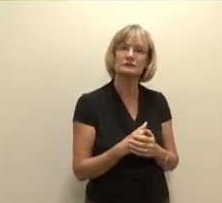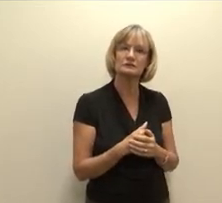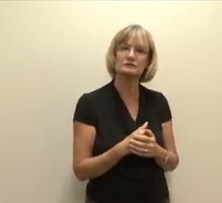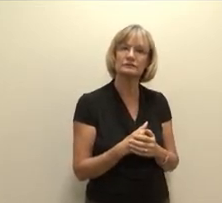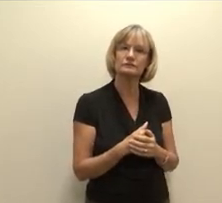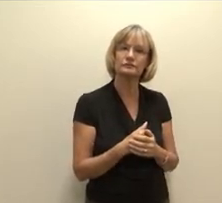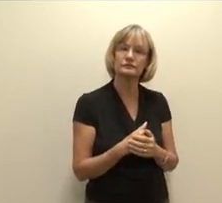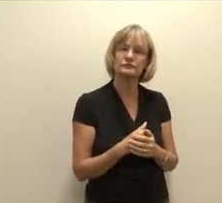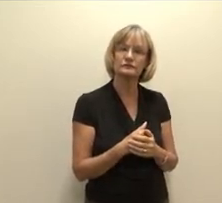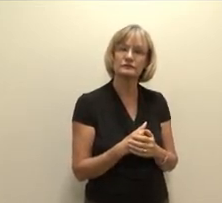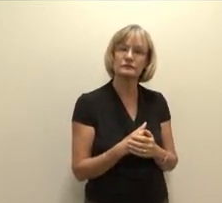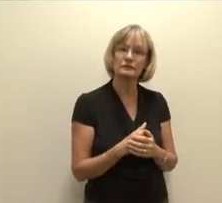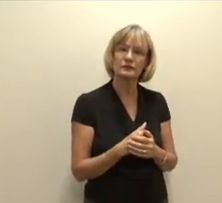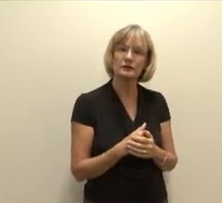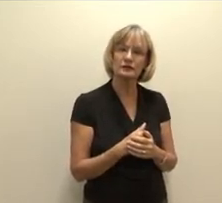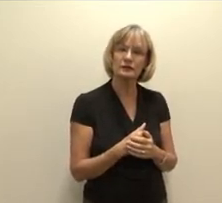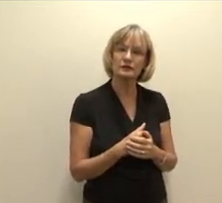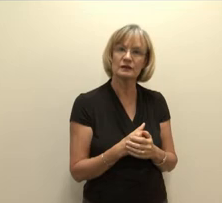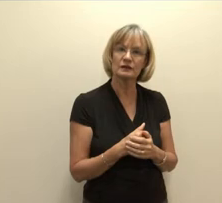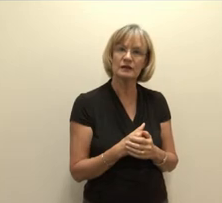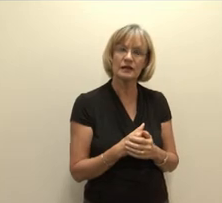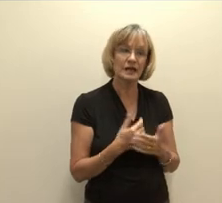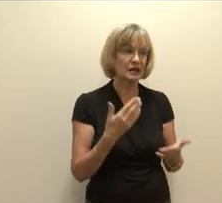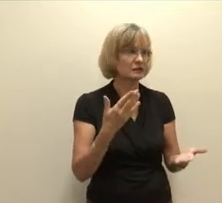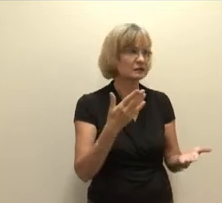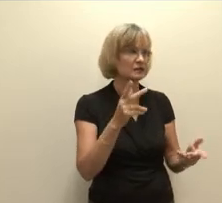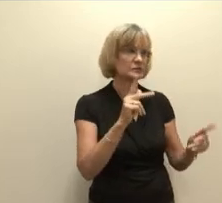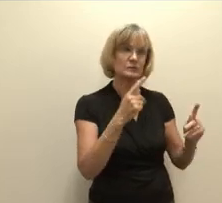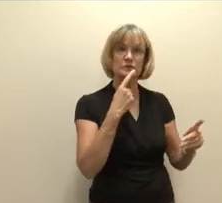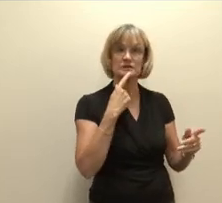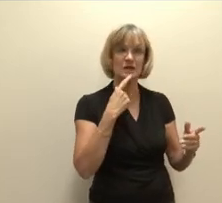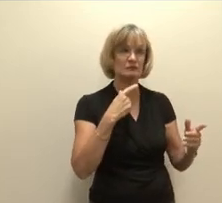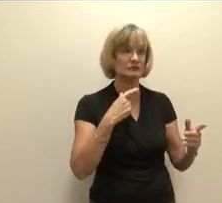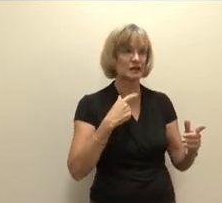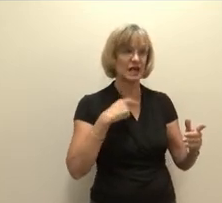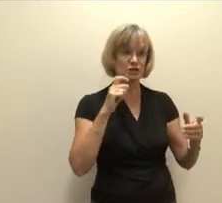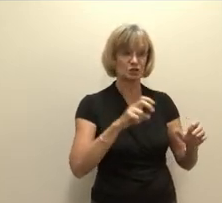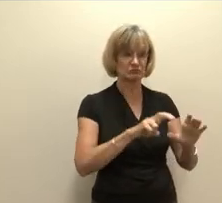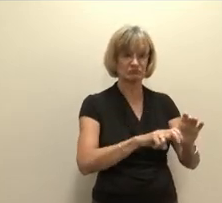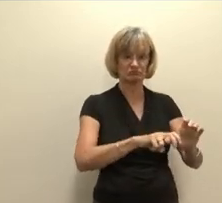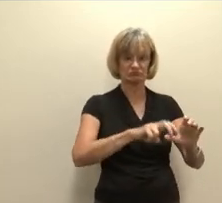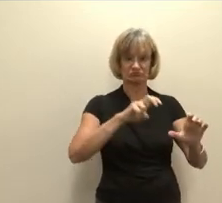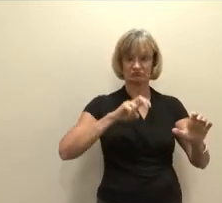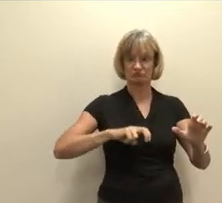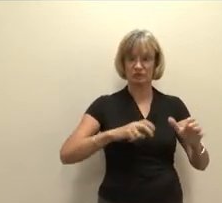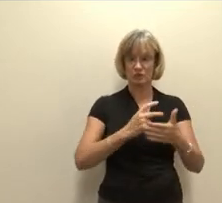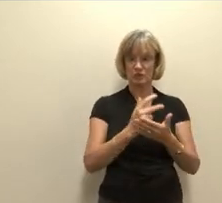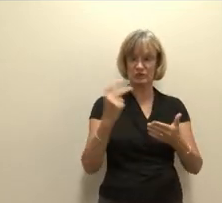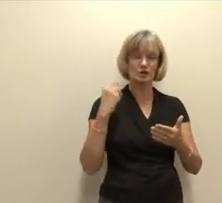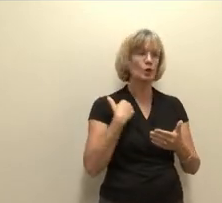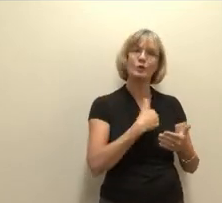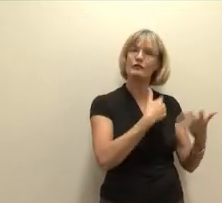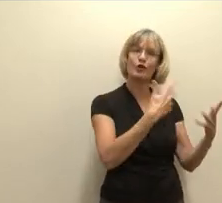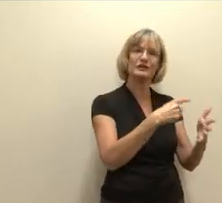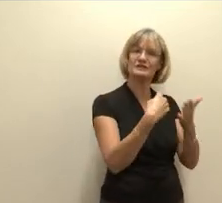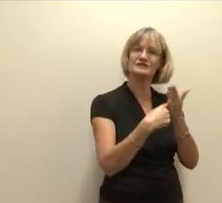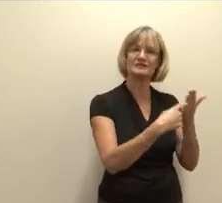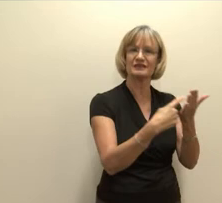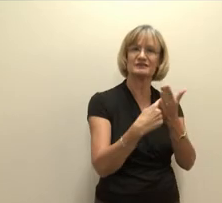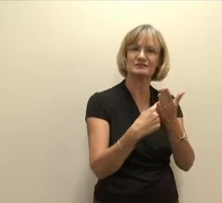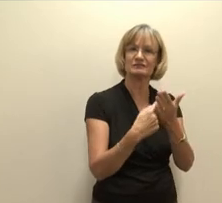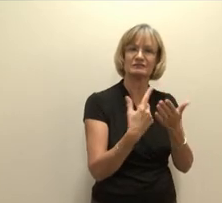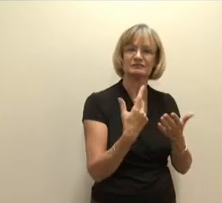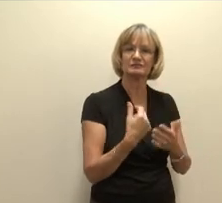and the issue of whether or not I should have recused myself 3 weeks ago was also discussed with my fellow board